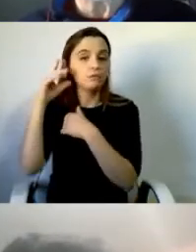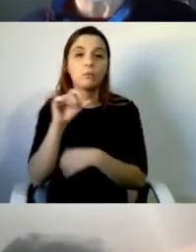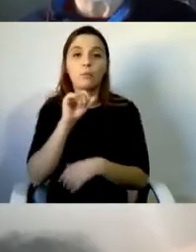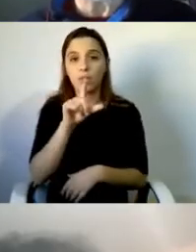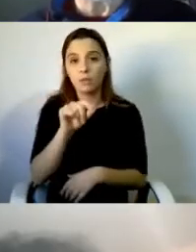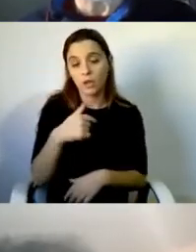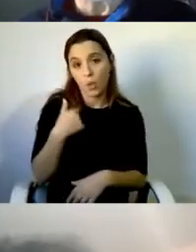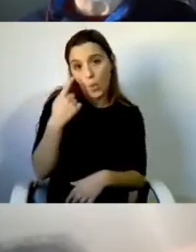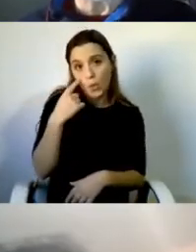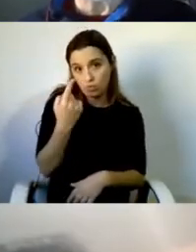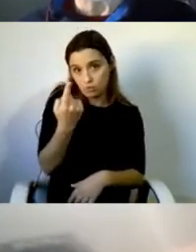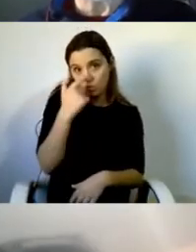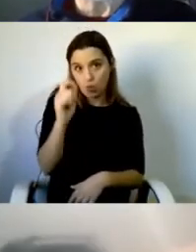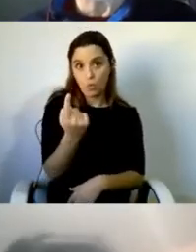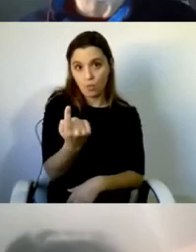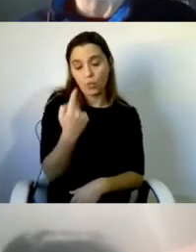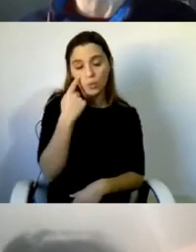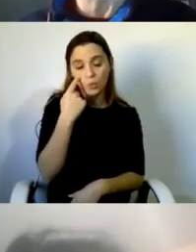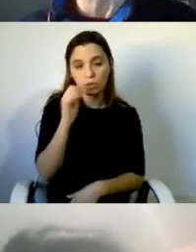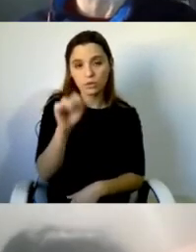And they are very, very, very few.